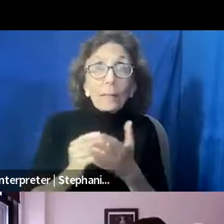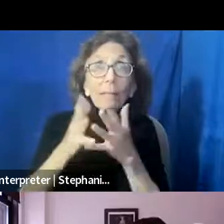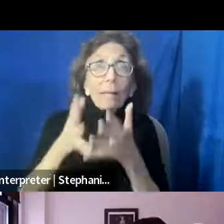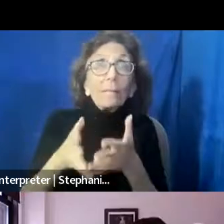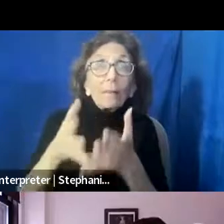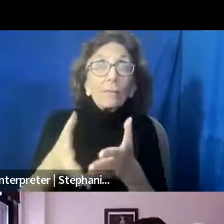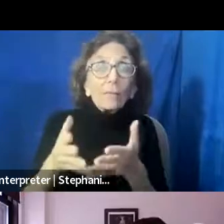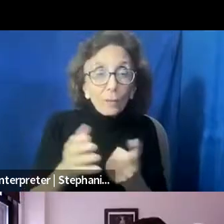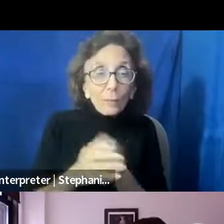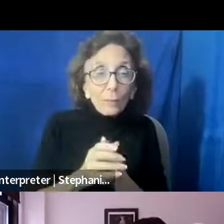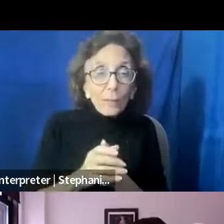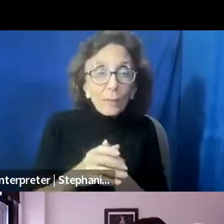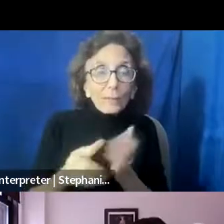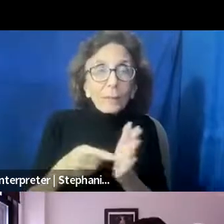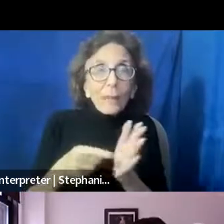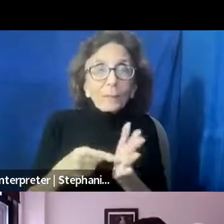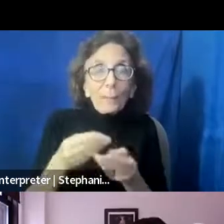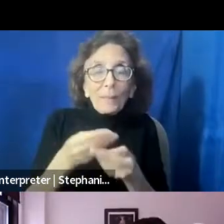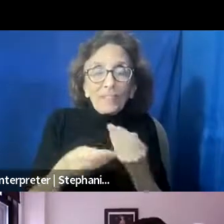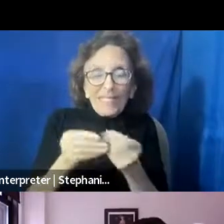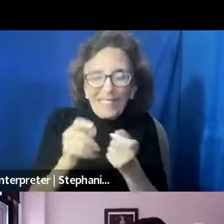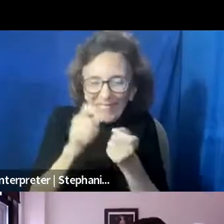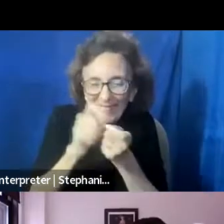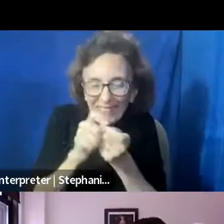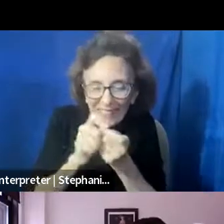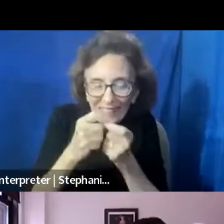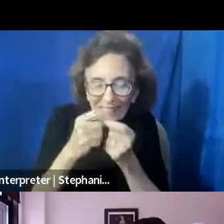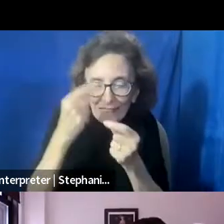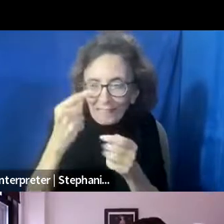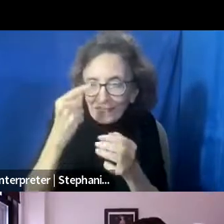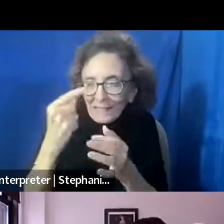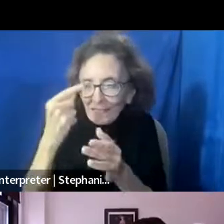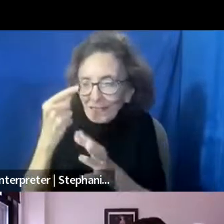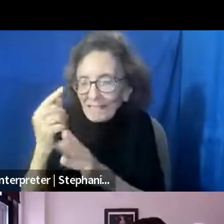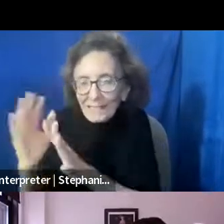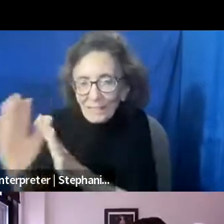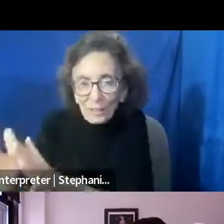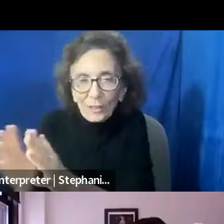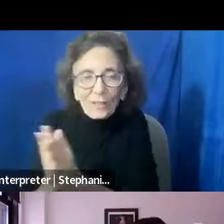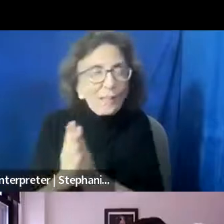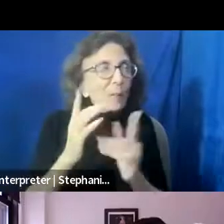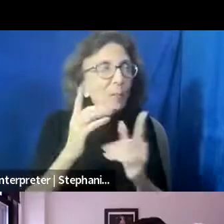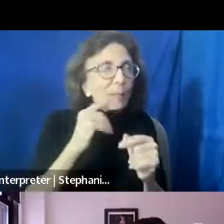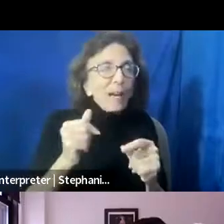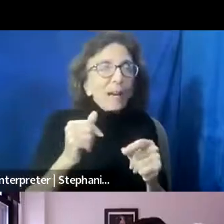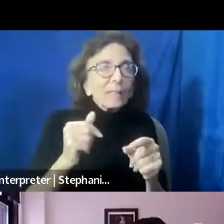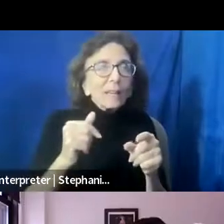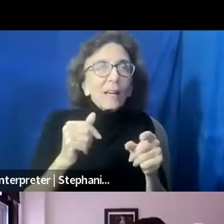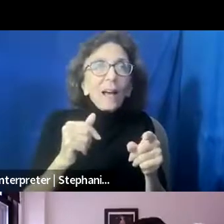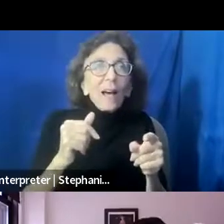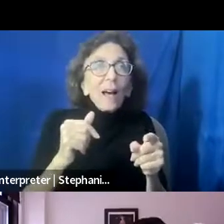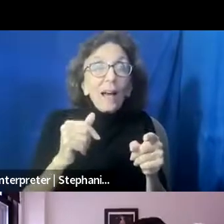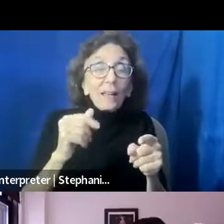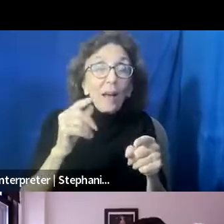tightly you sometimes have to budget, and sort of because nobody's going to pay that bill but you.